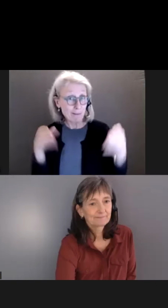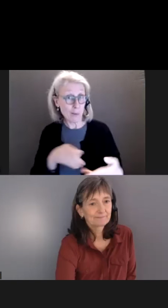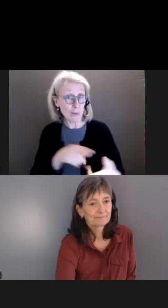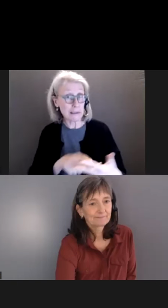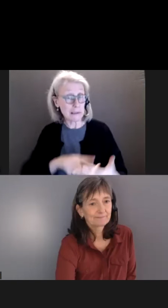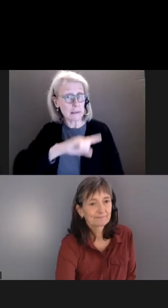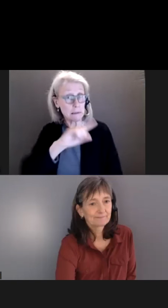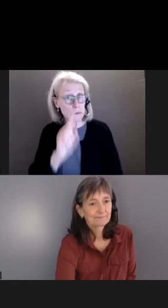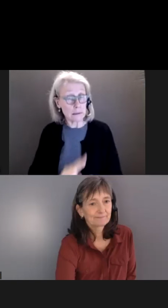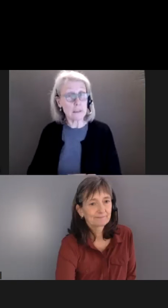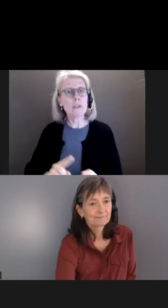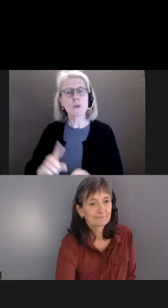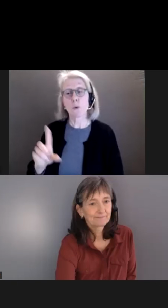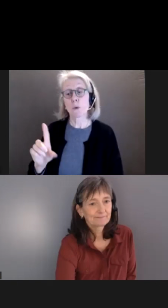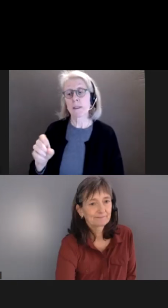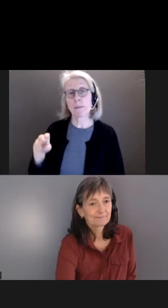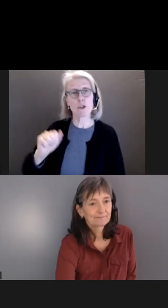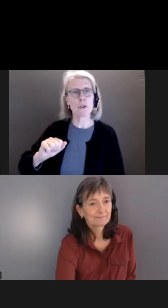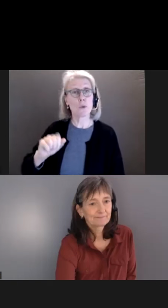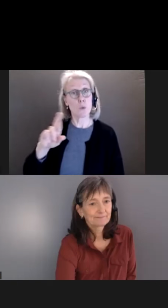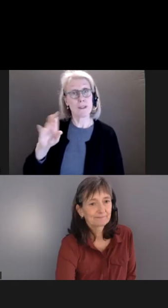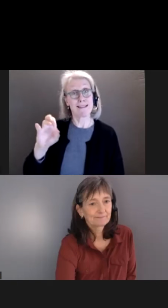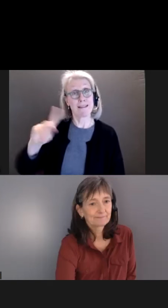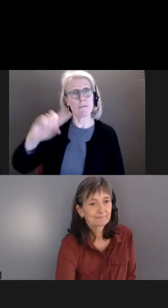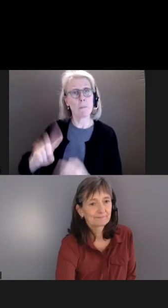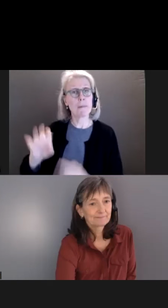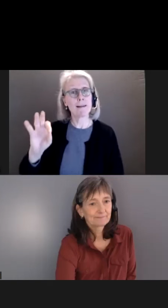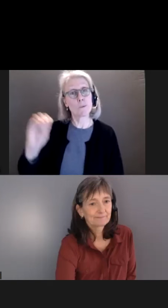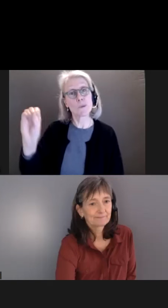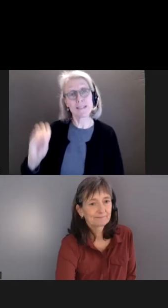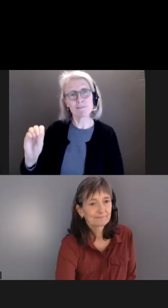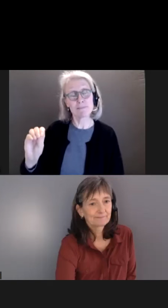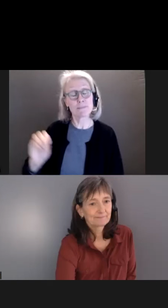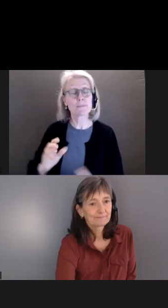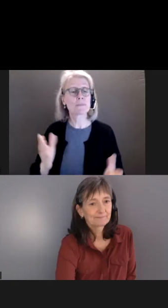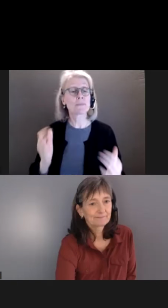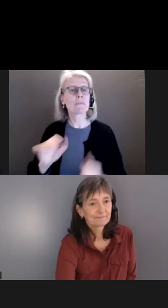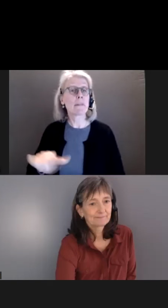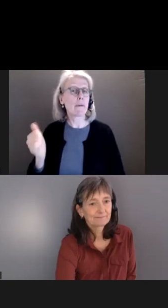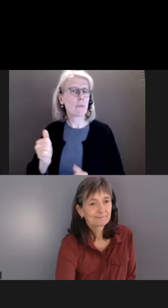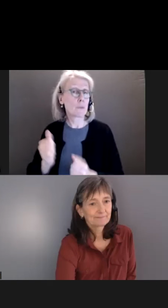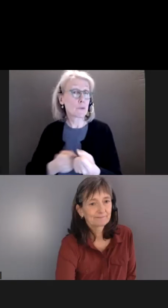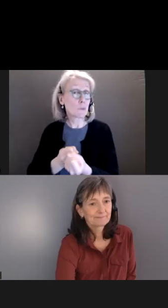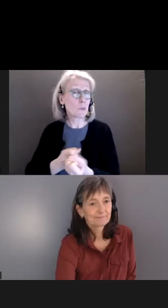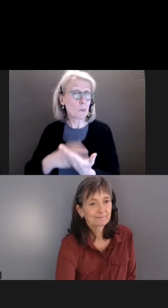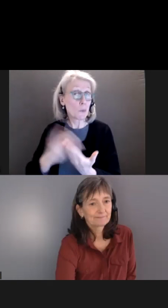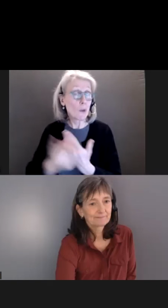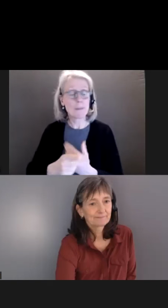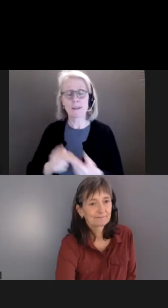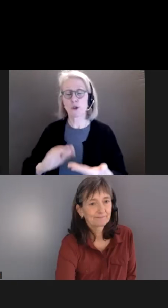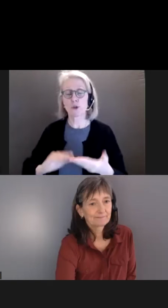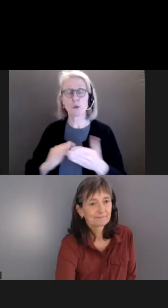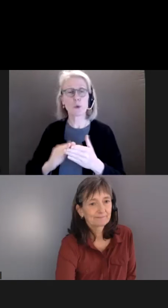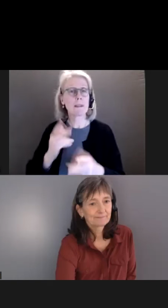could reduce the occurrence of dementia by about 9%. Another type of intervention is community care